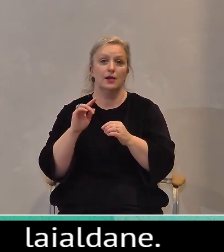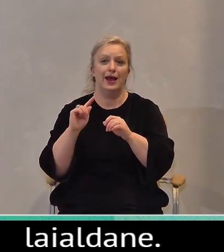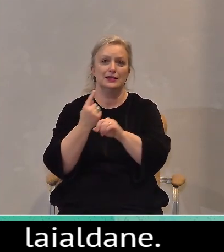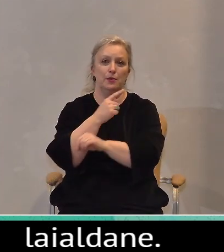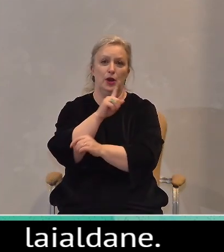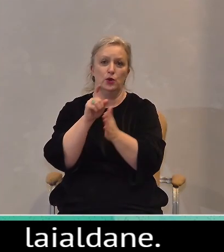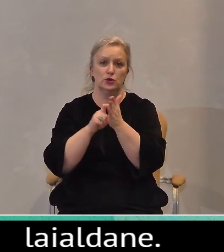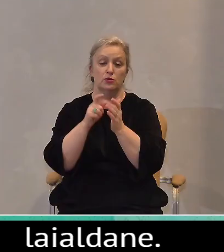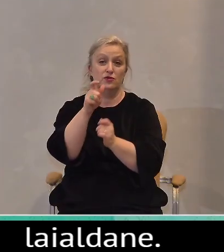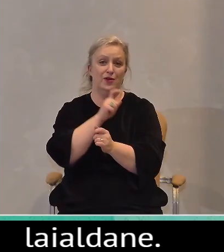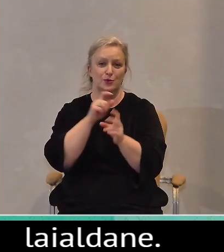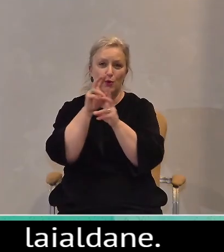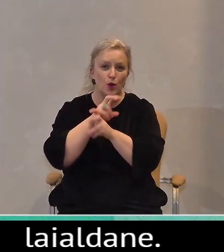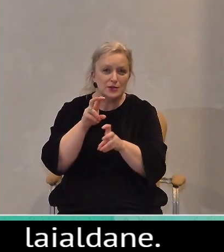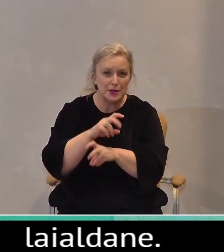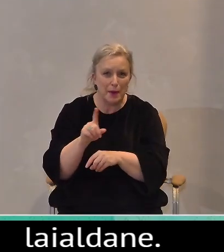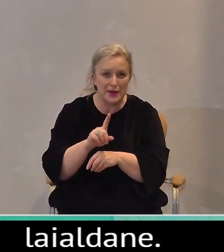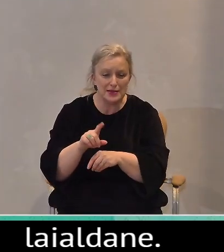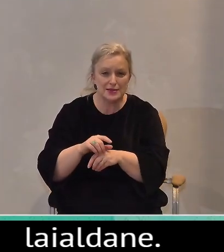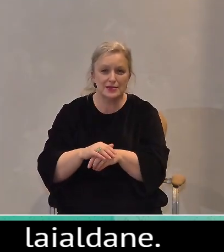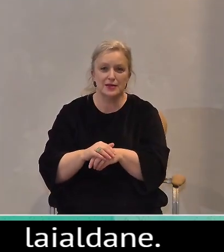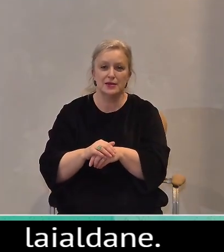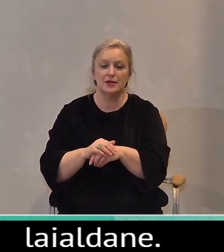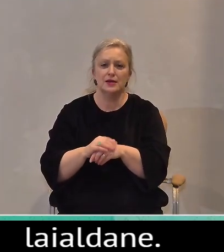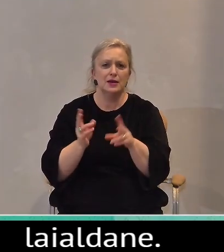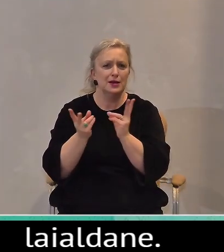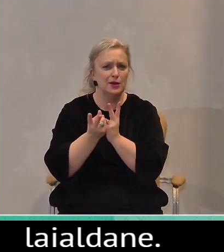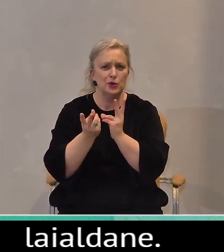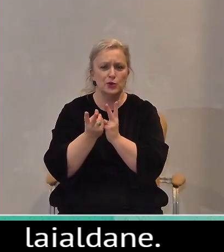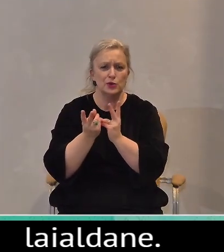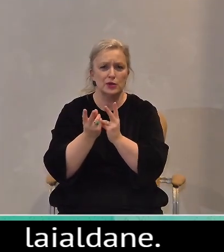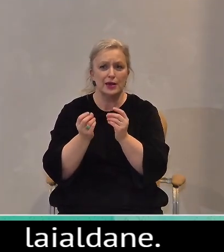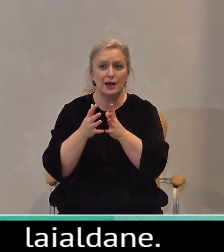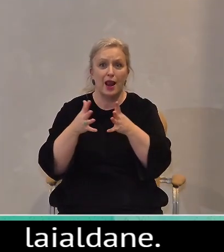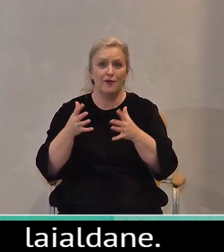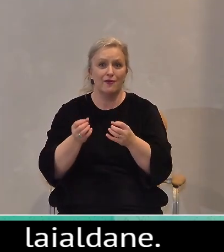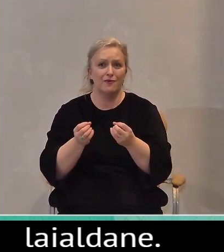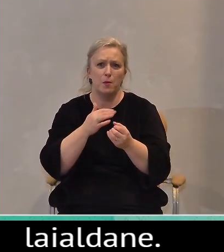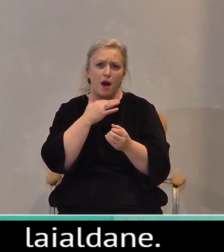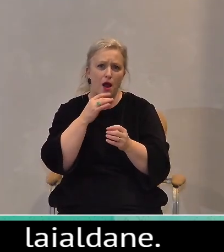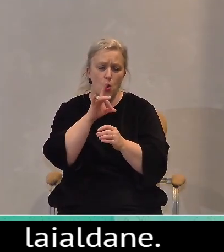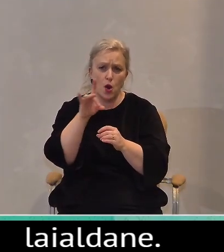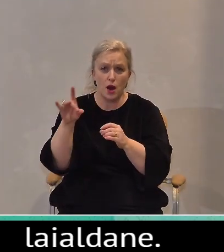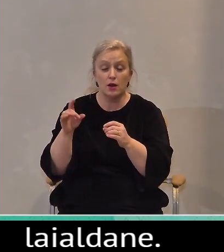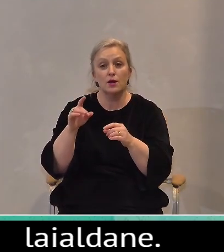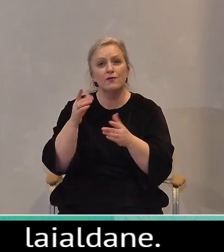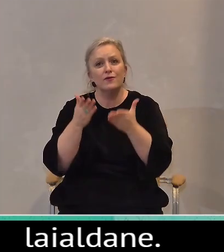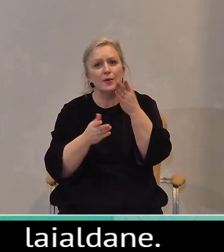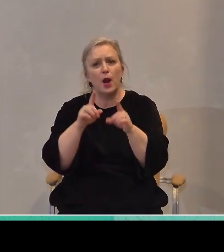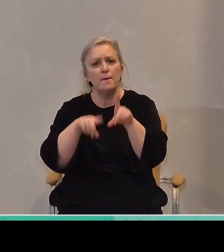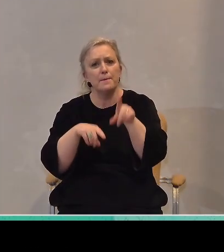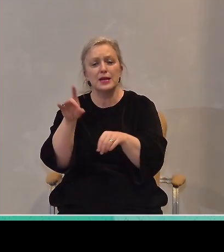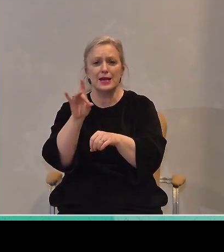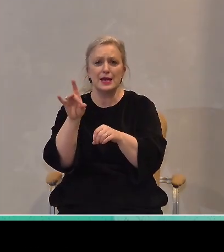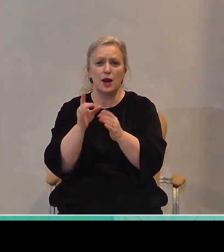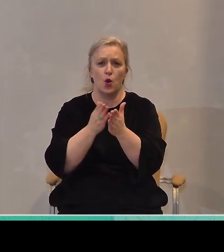You see the variation is wide. And this is one of the questions we're trying to answer. In spite of the